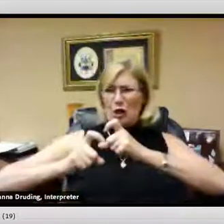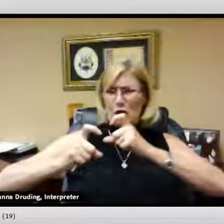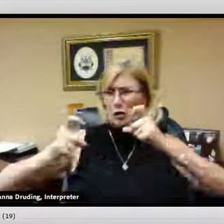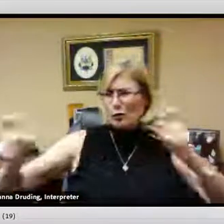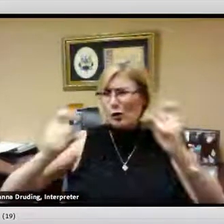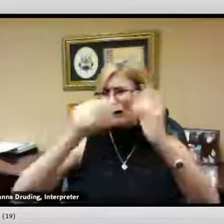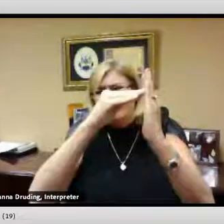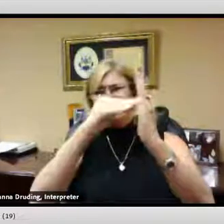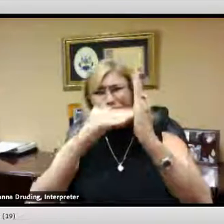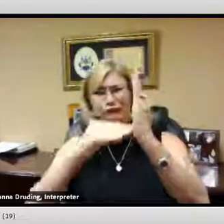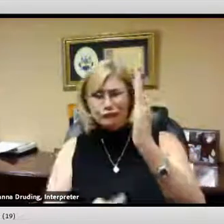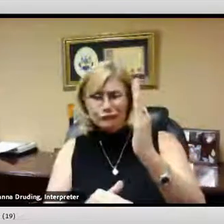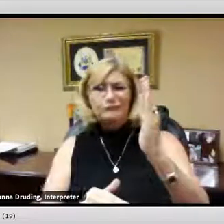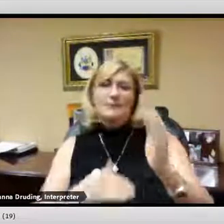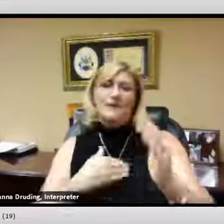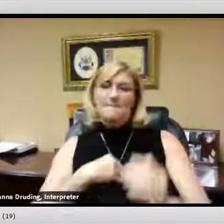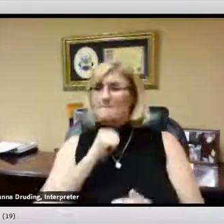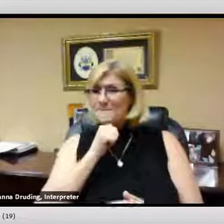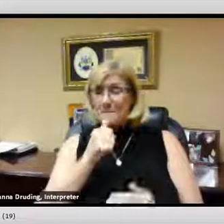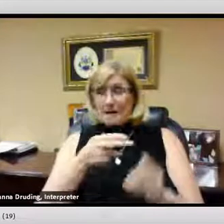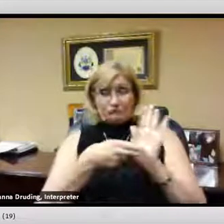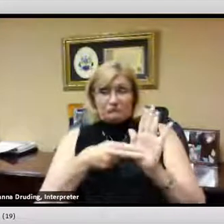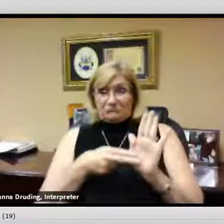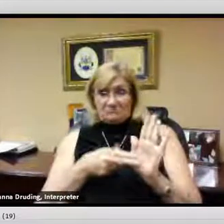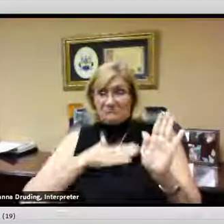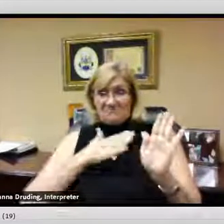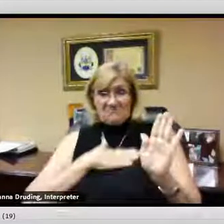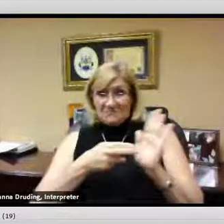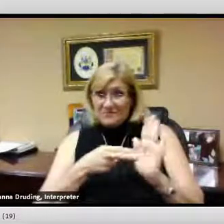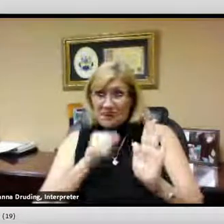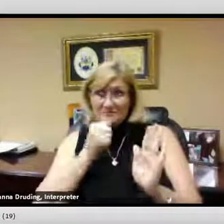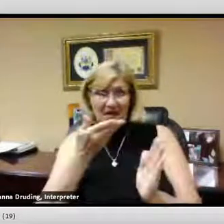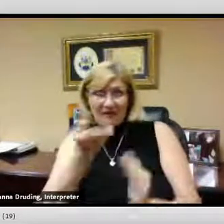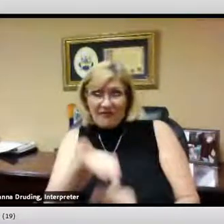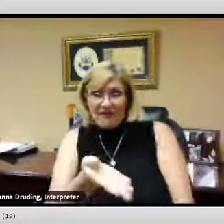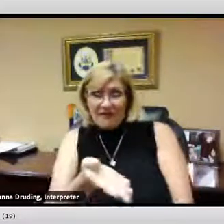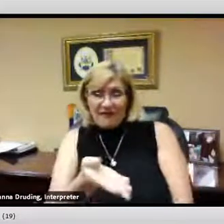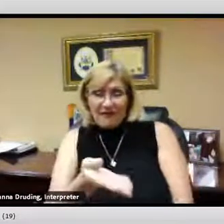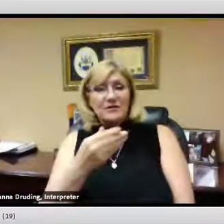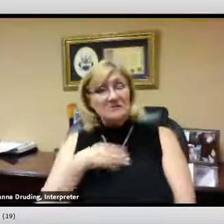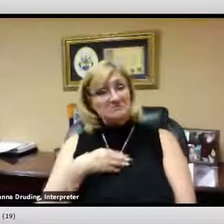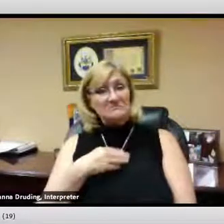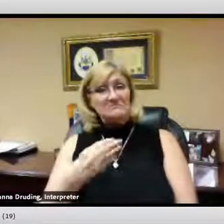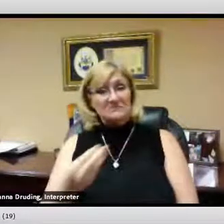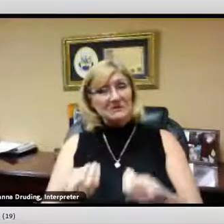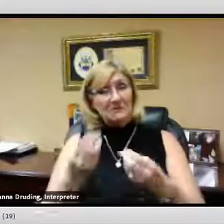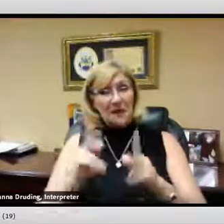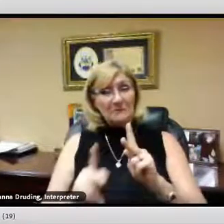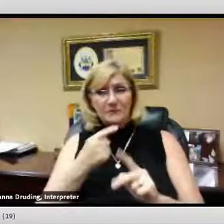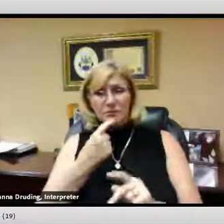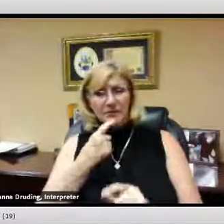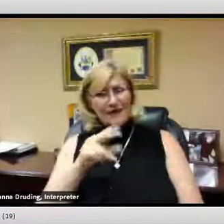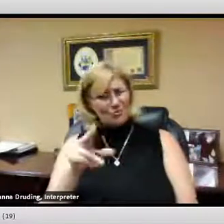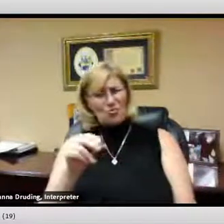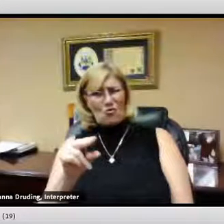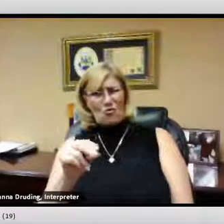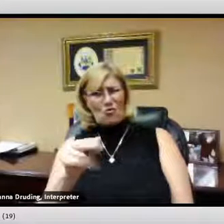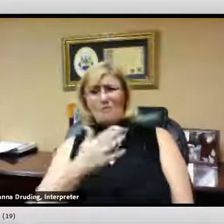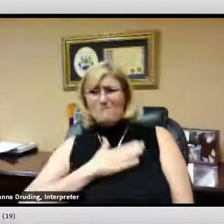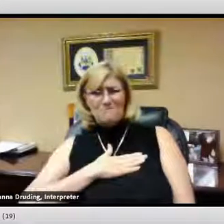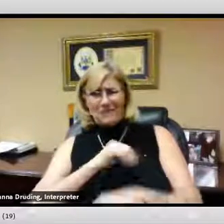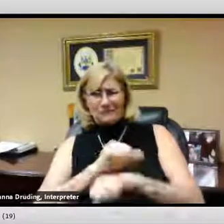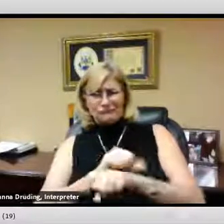my title wasn't even in there. But it looks like that's pretty common. A lot of you are saying no, you don't see your title